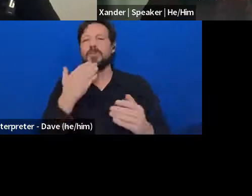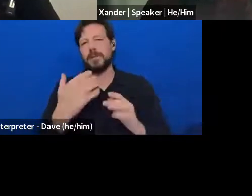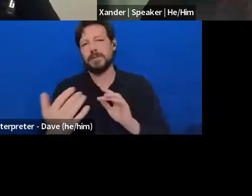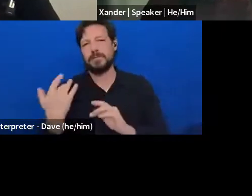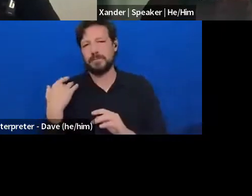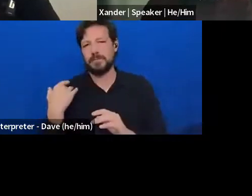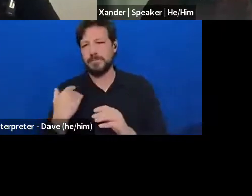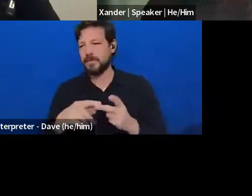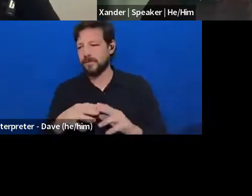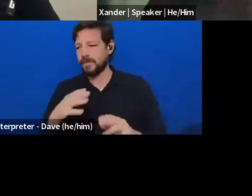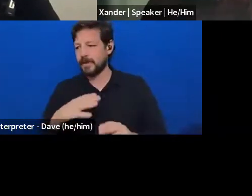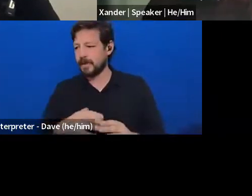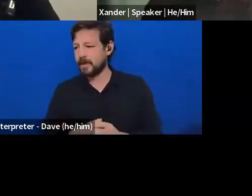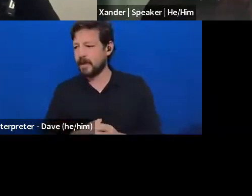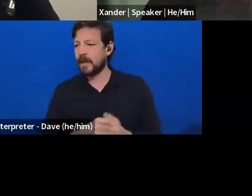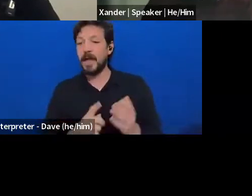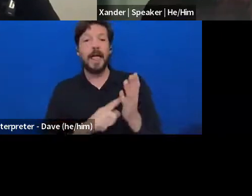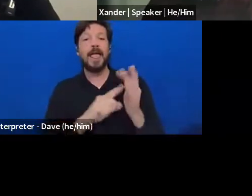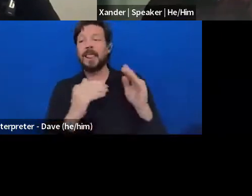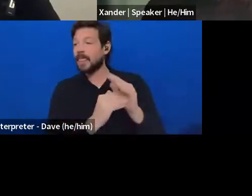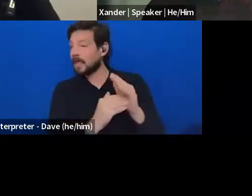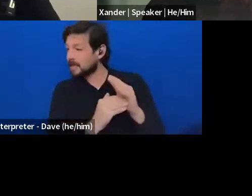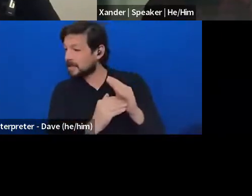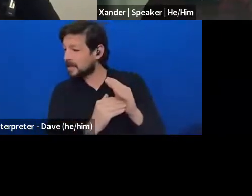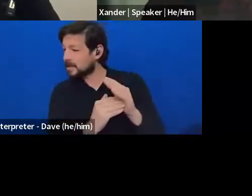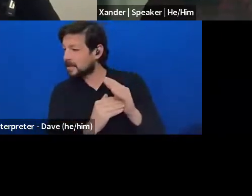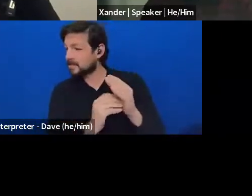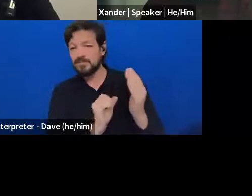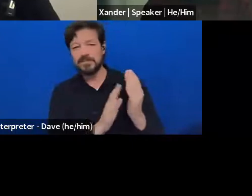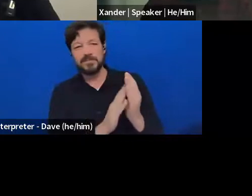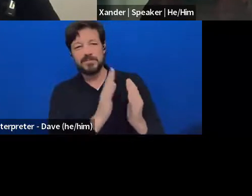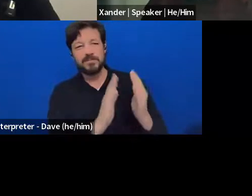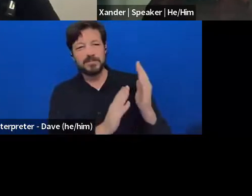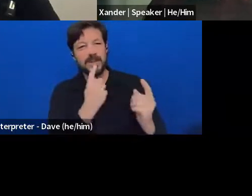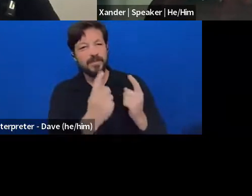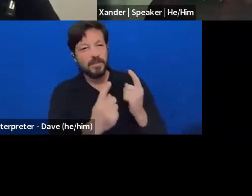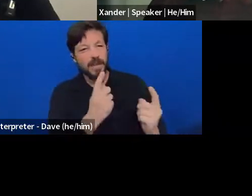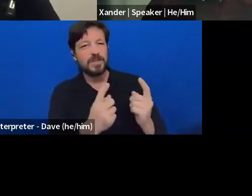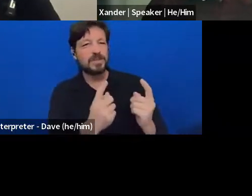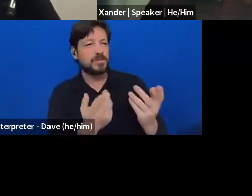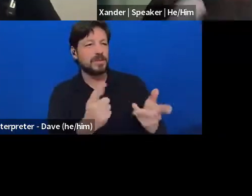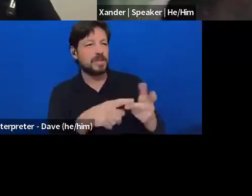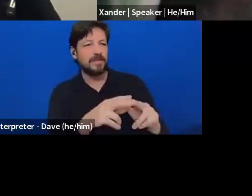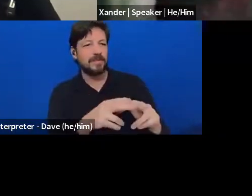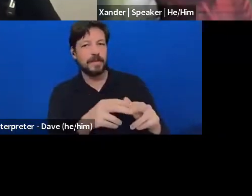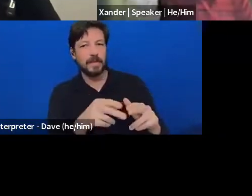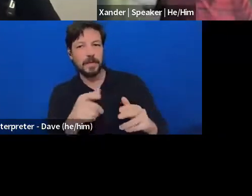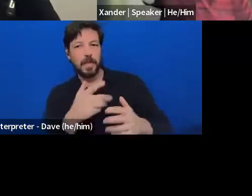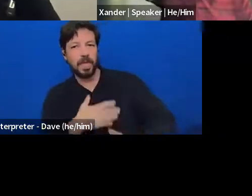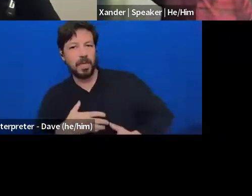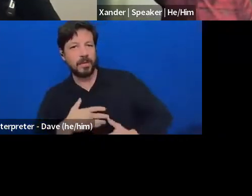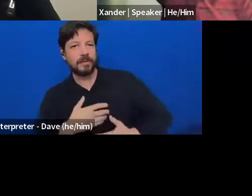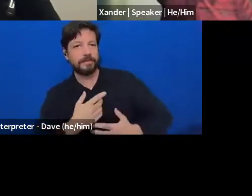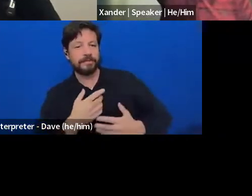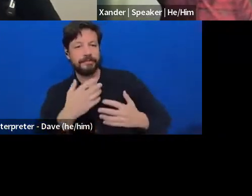also has put her information in the chat if there is anything that has been super challenging